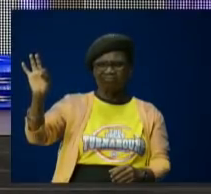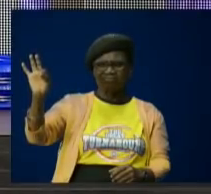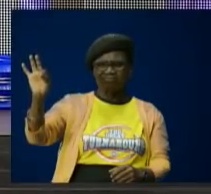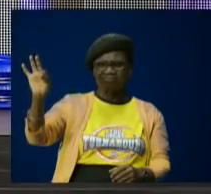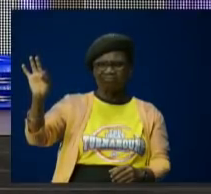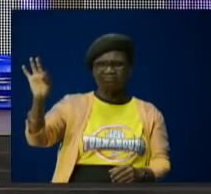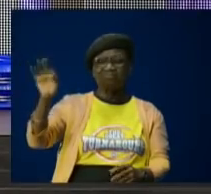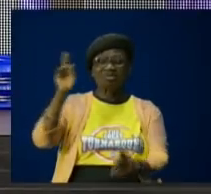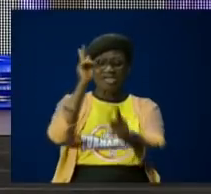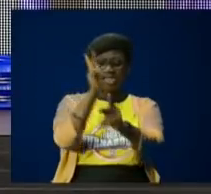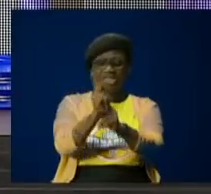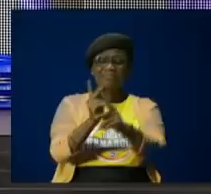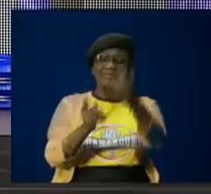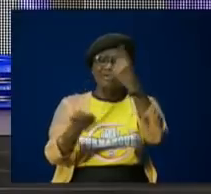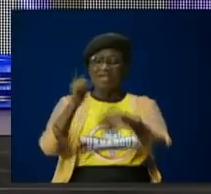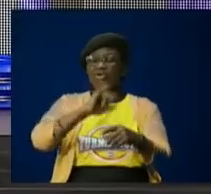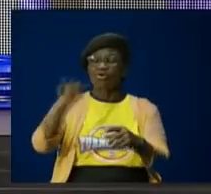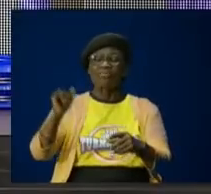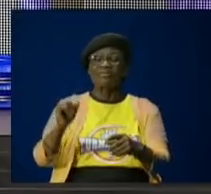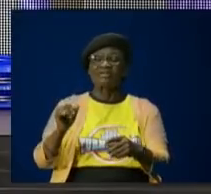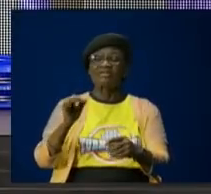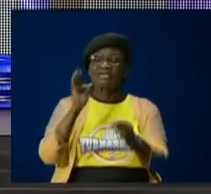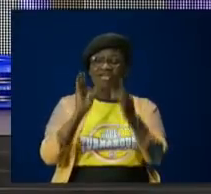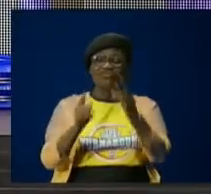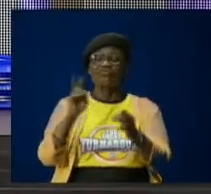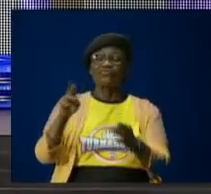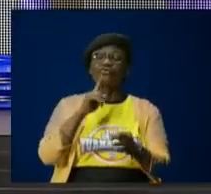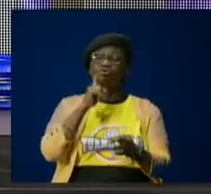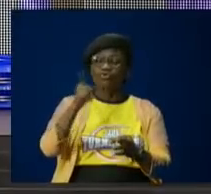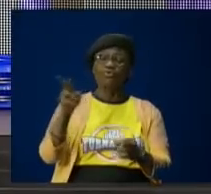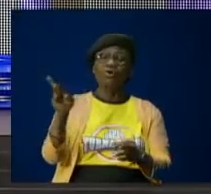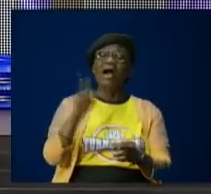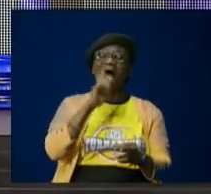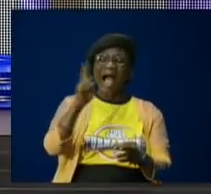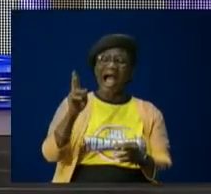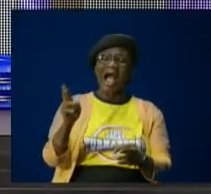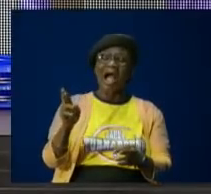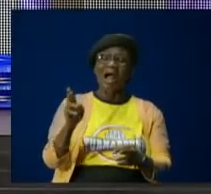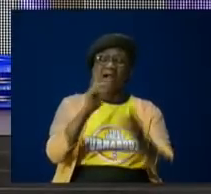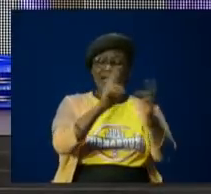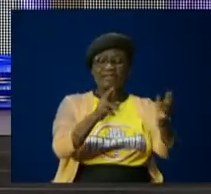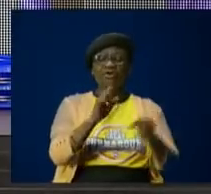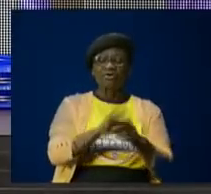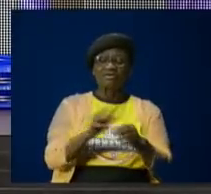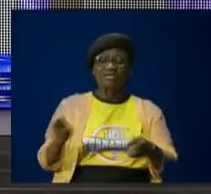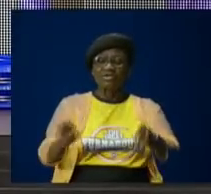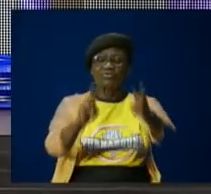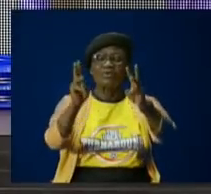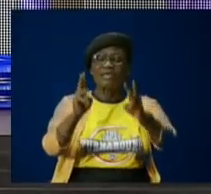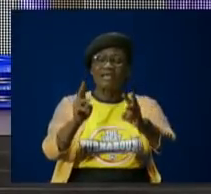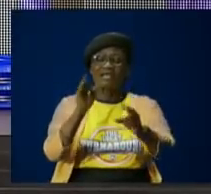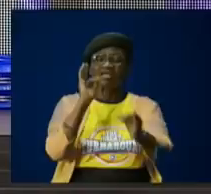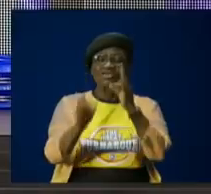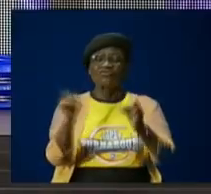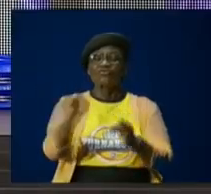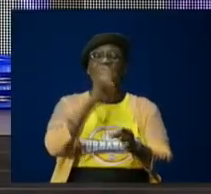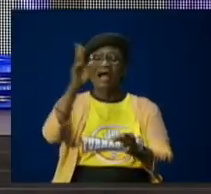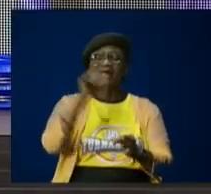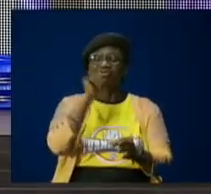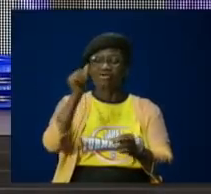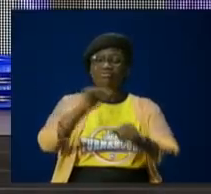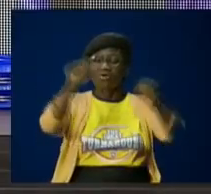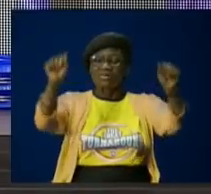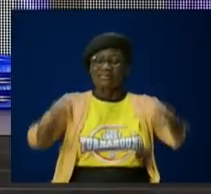Now keep coming. If you're already on the way, if you are not at the altar yet, just keep coming. I'm going to pray now for